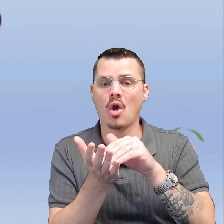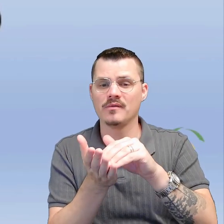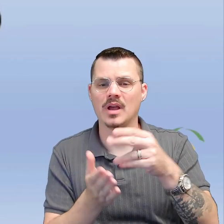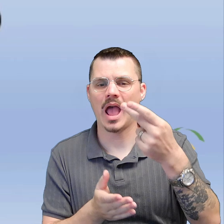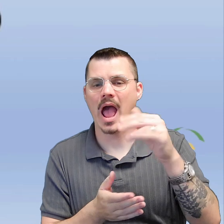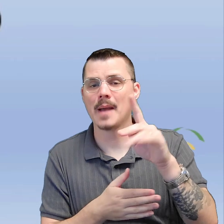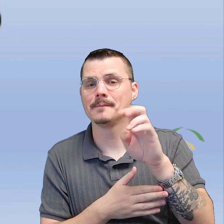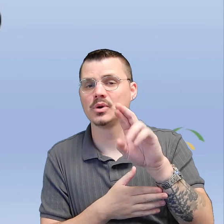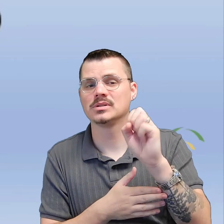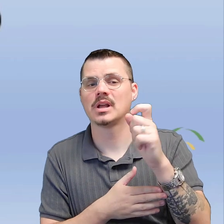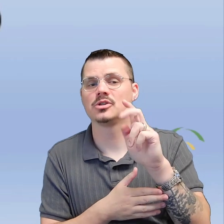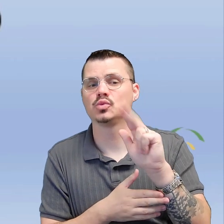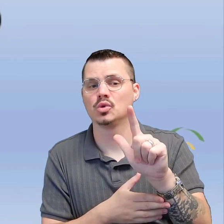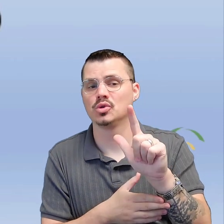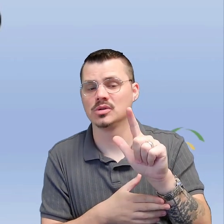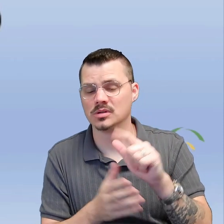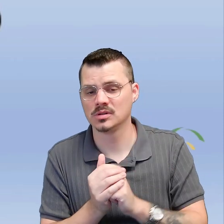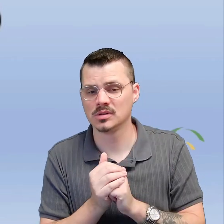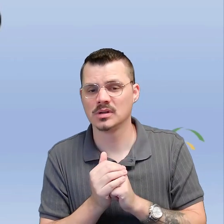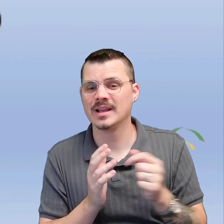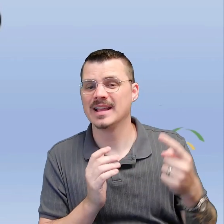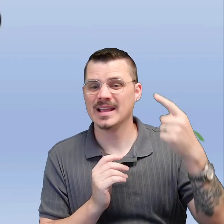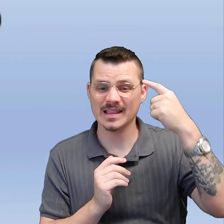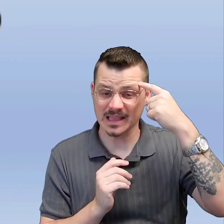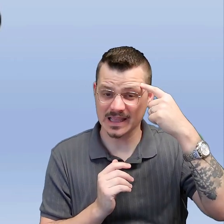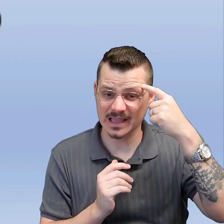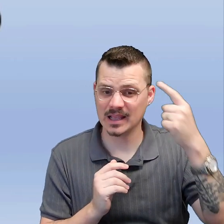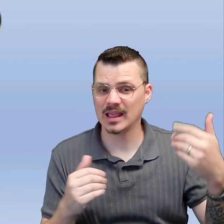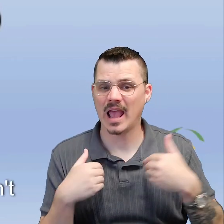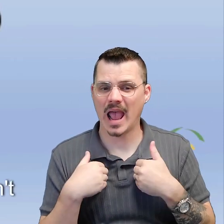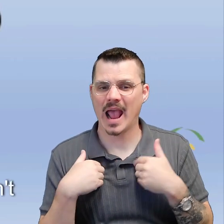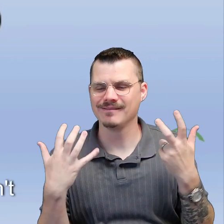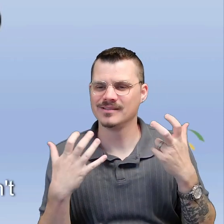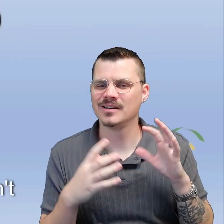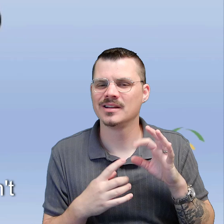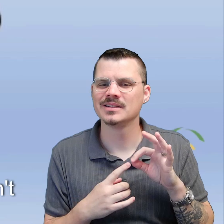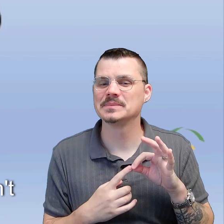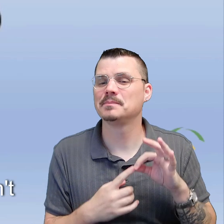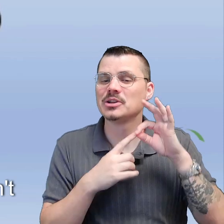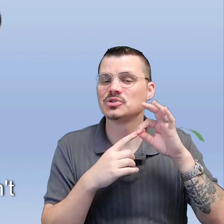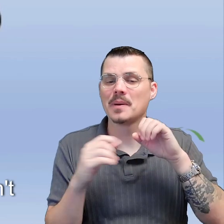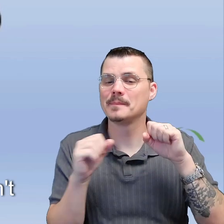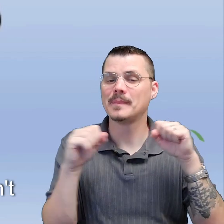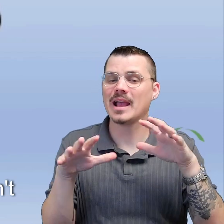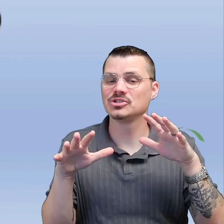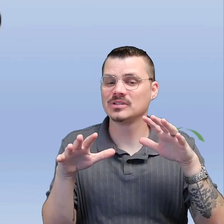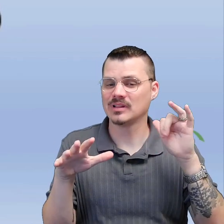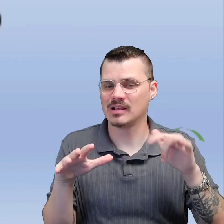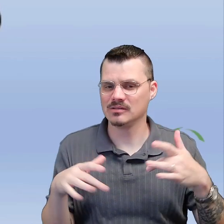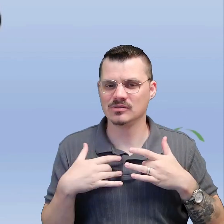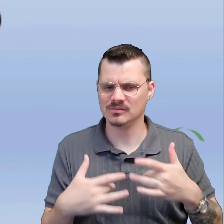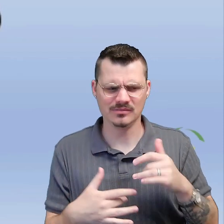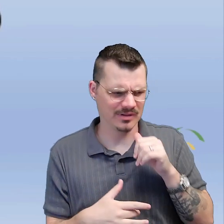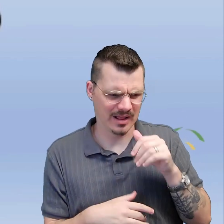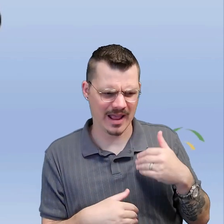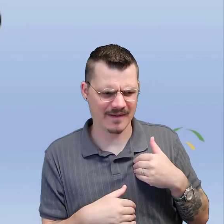Often people are hypersexual. They think they have special magic powers that they don't usually